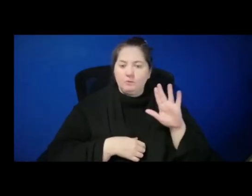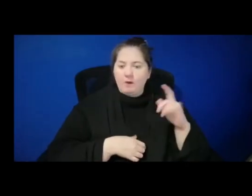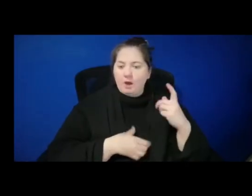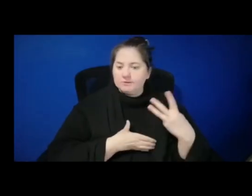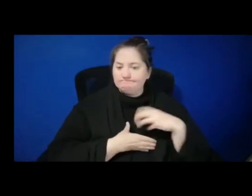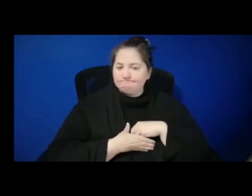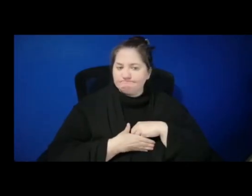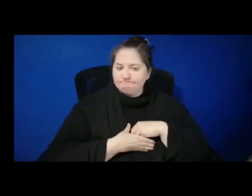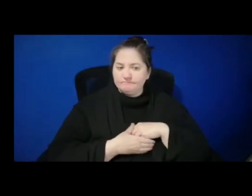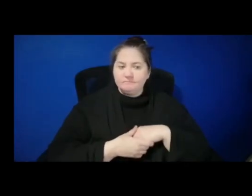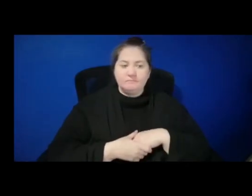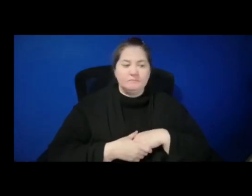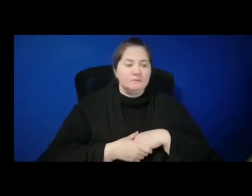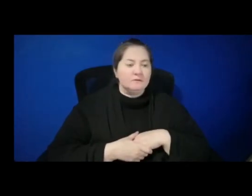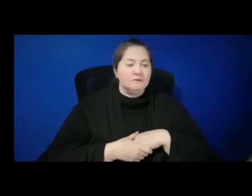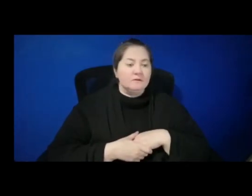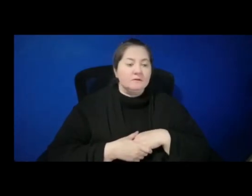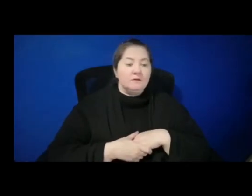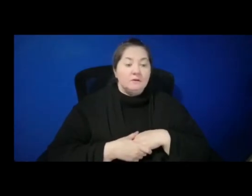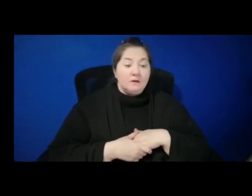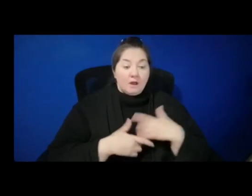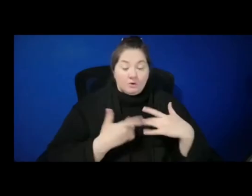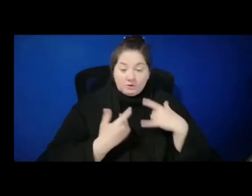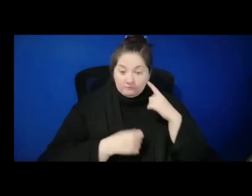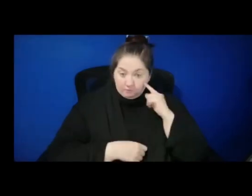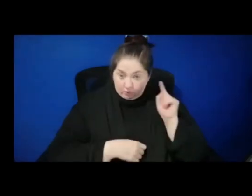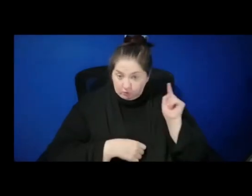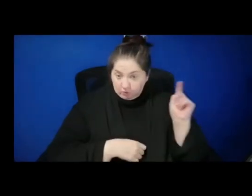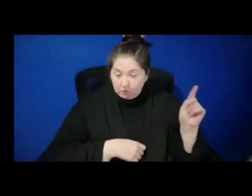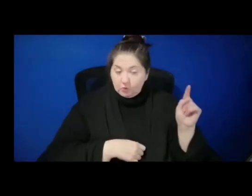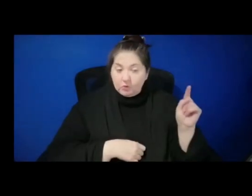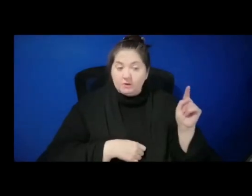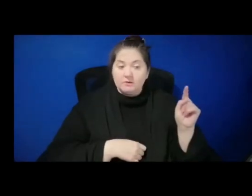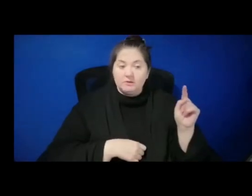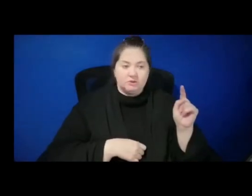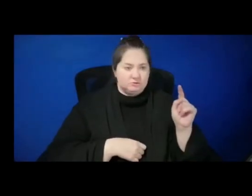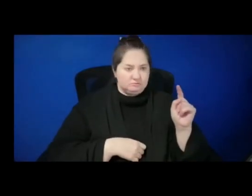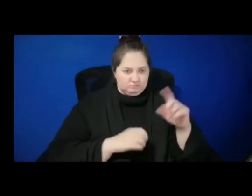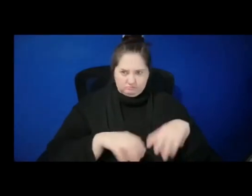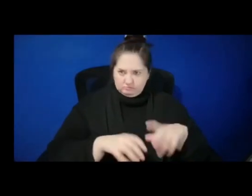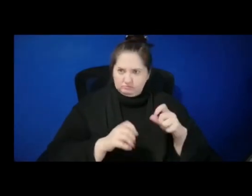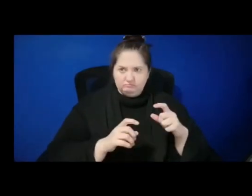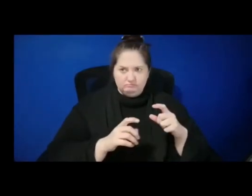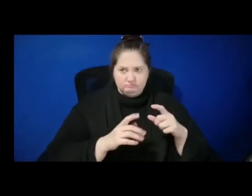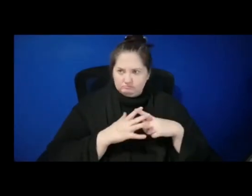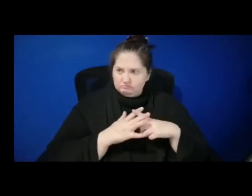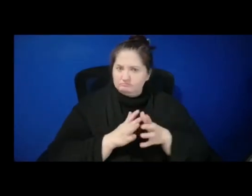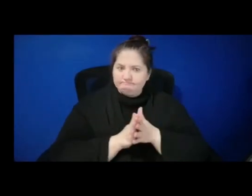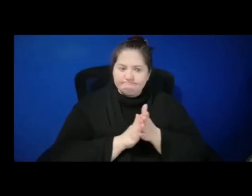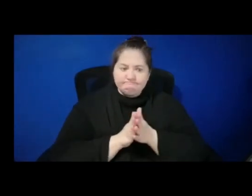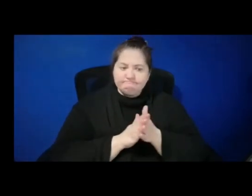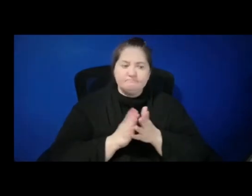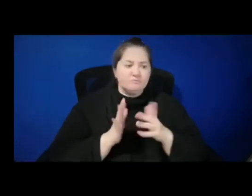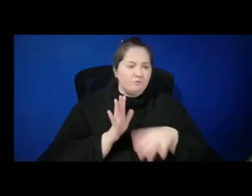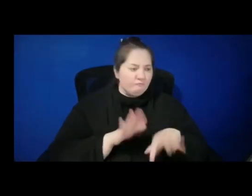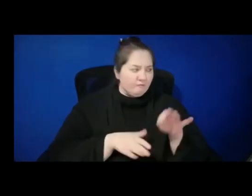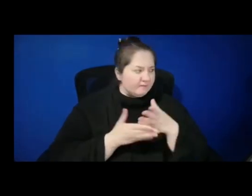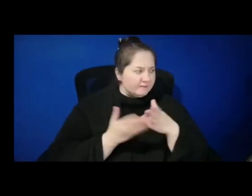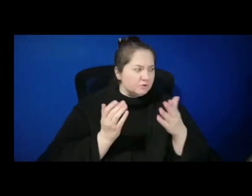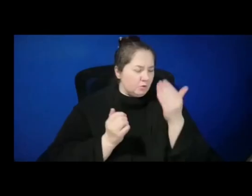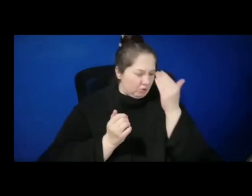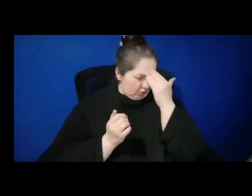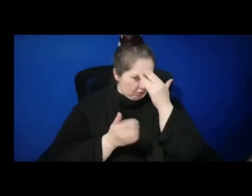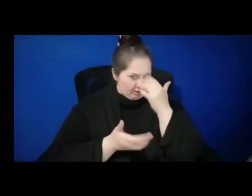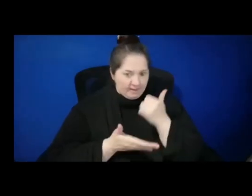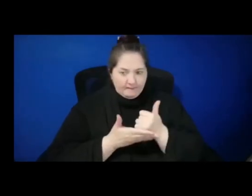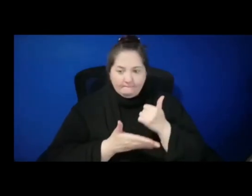I was excited for her because she just takes the initiative to go and find things that she knows that will